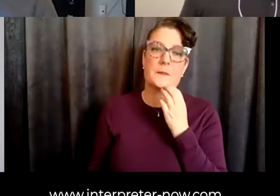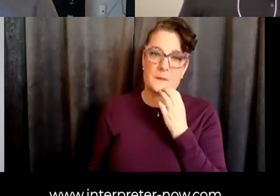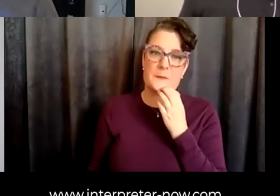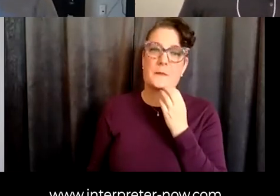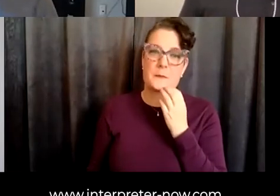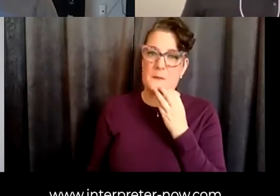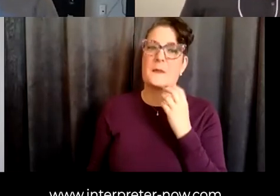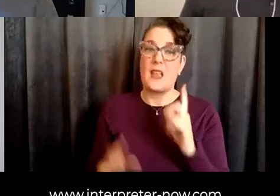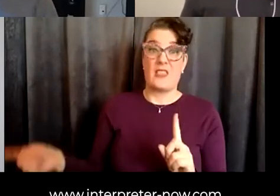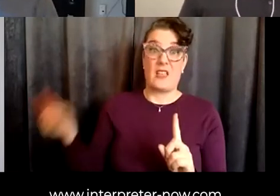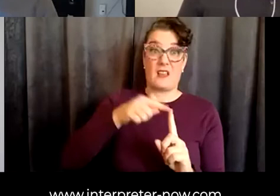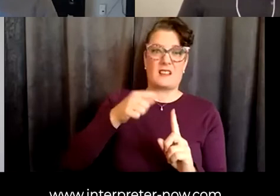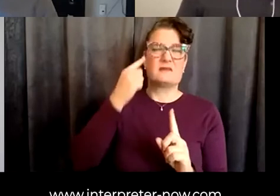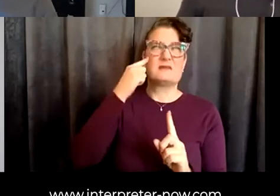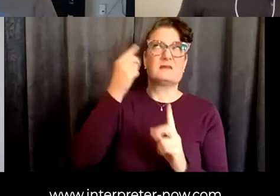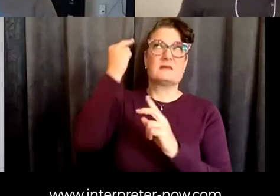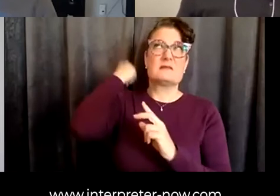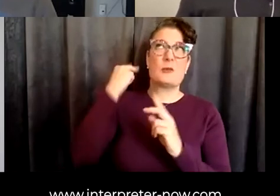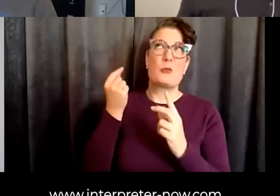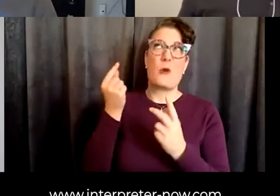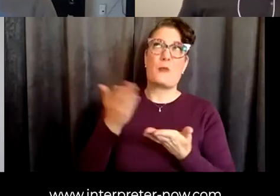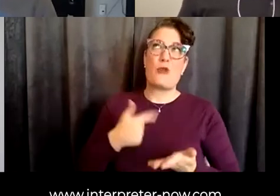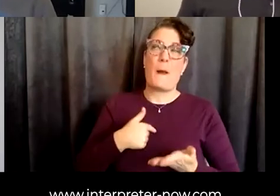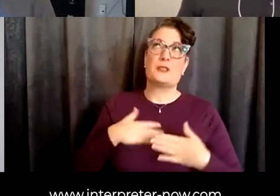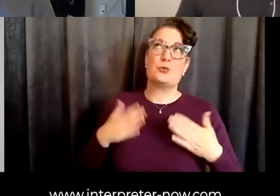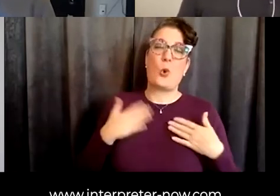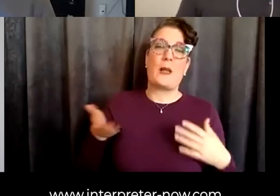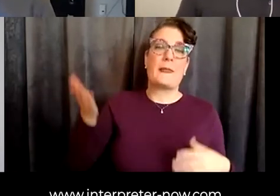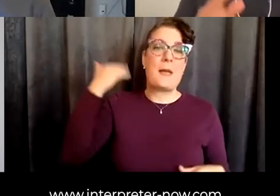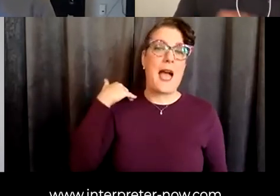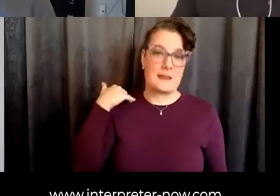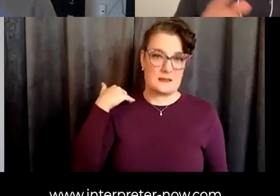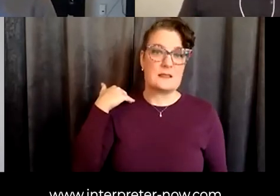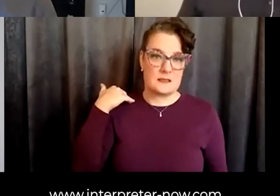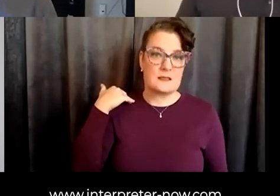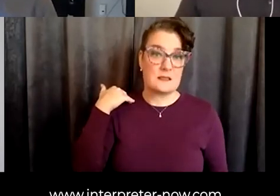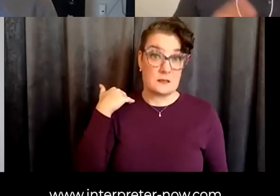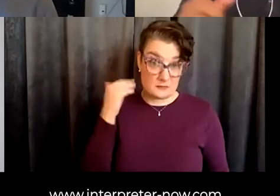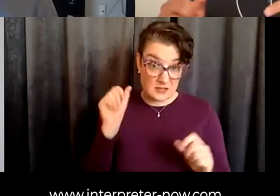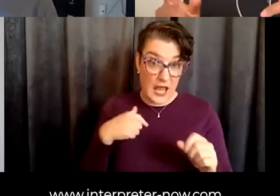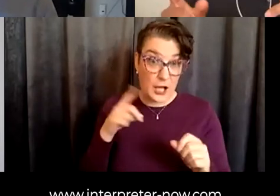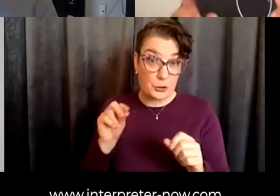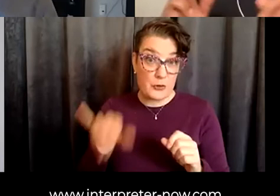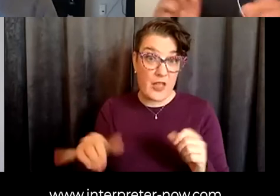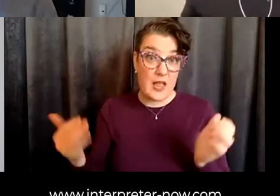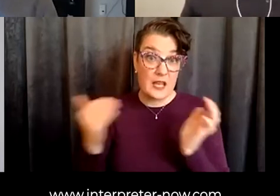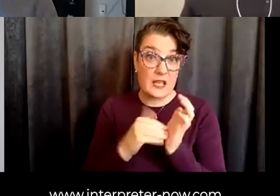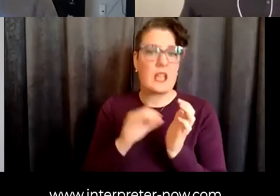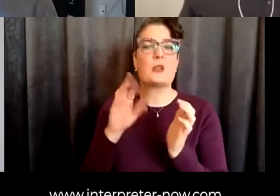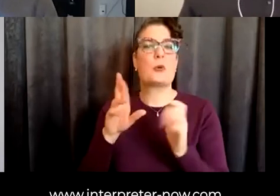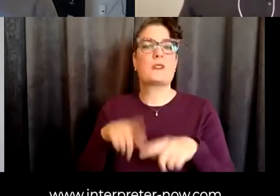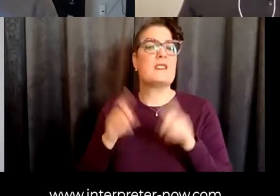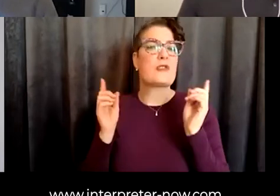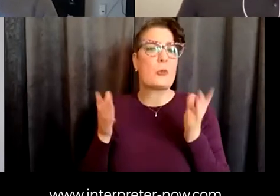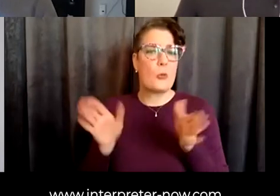looking at the things that brought you joy in the past and seeing either if you can do them or do them in a different version of